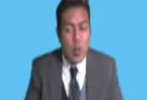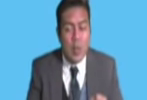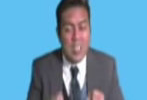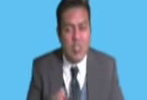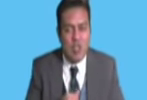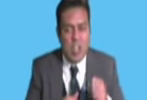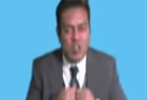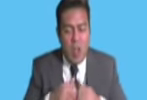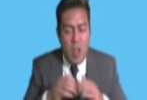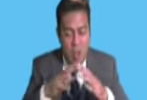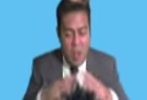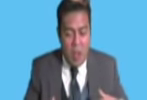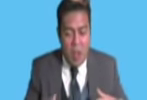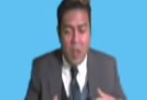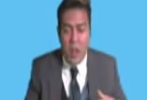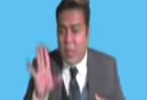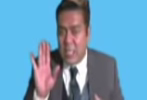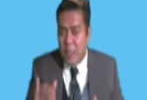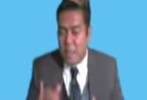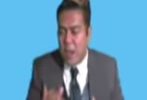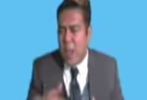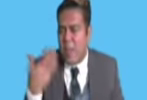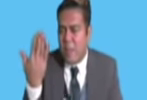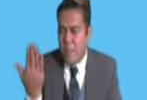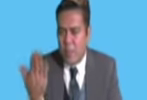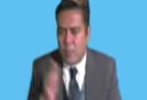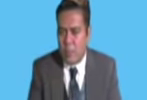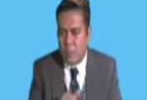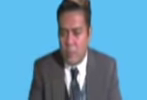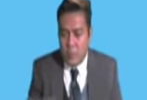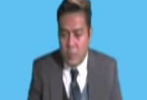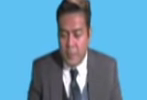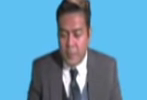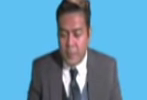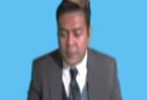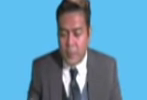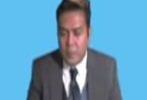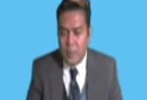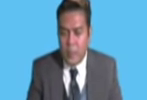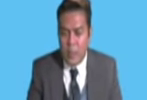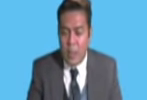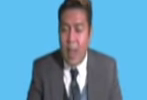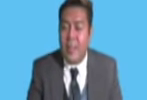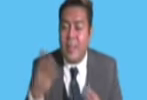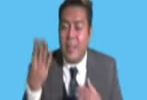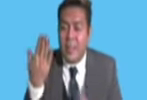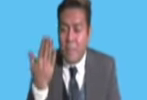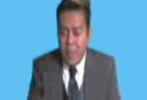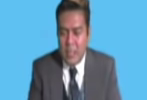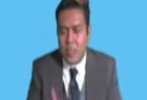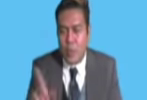structures that are oppressive, disempowering, and dependent. Honorable Speaker, dependence creates